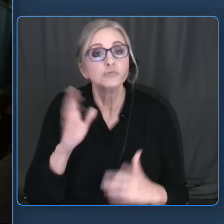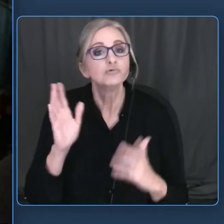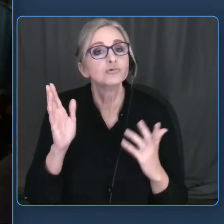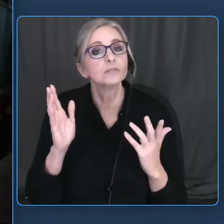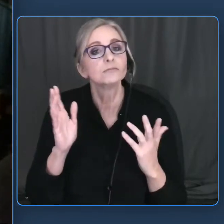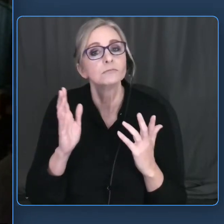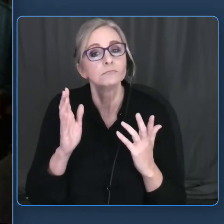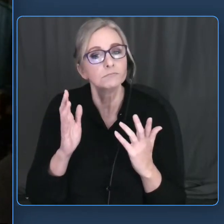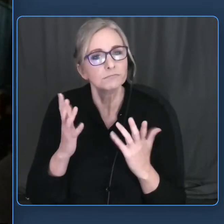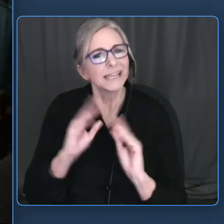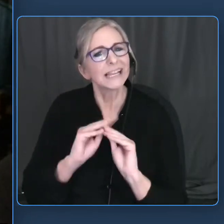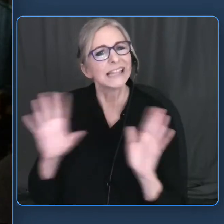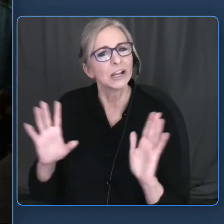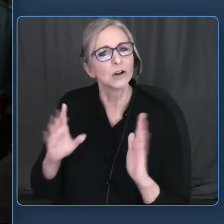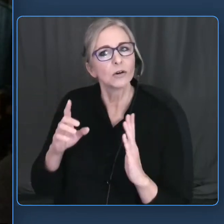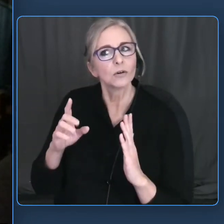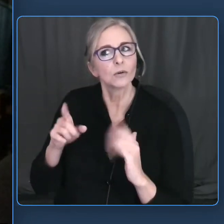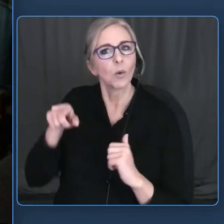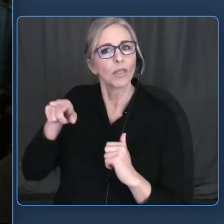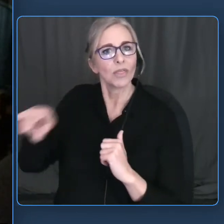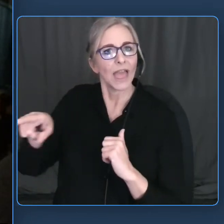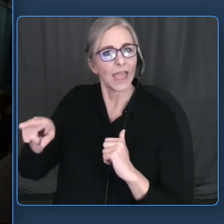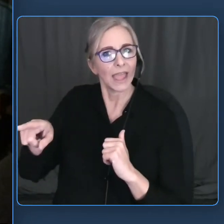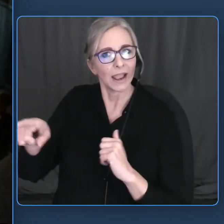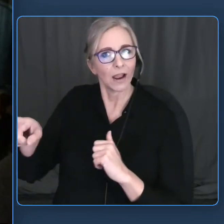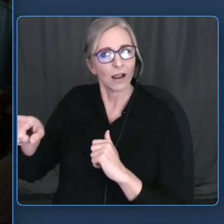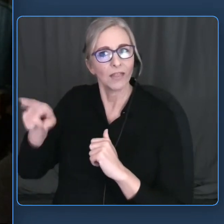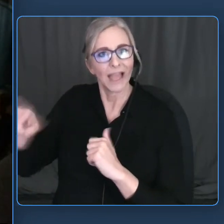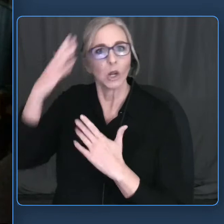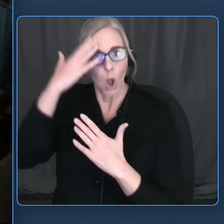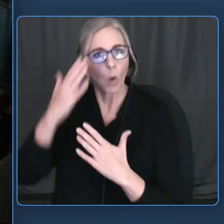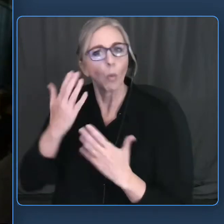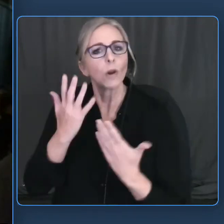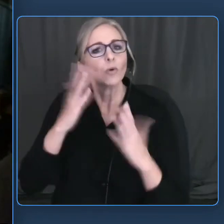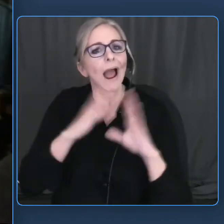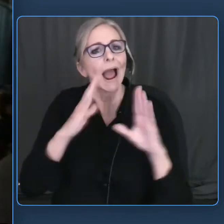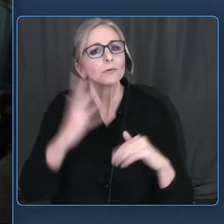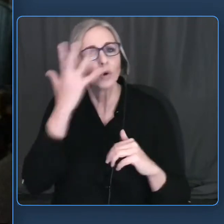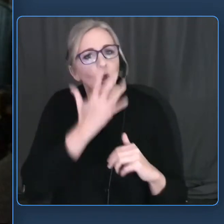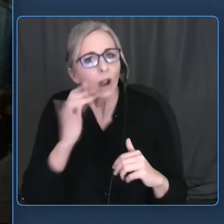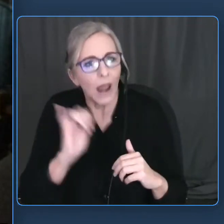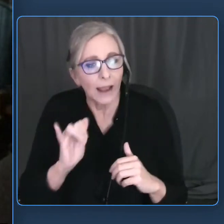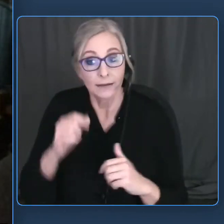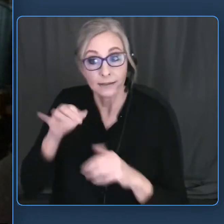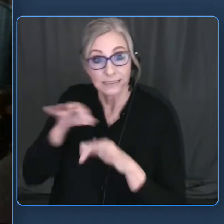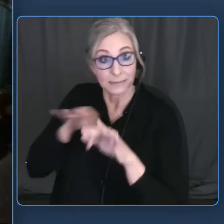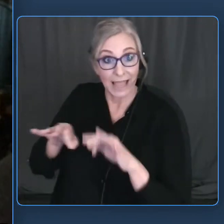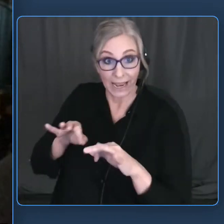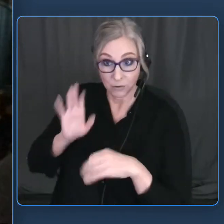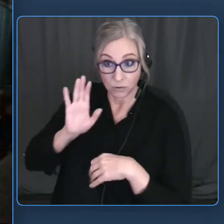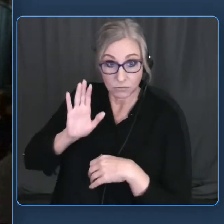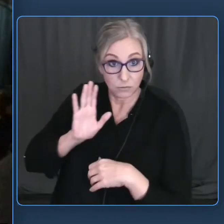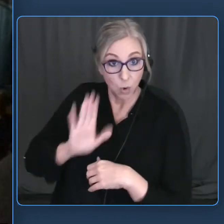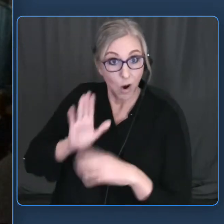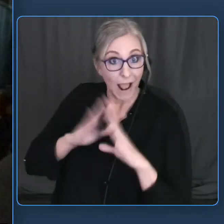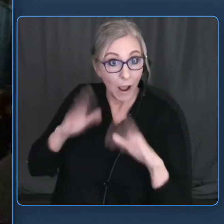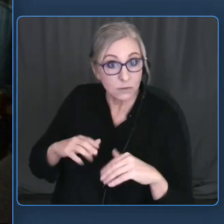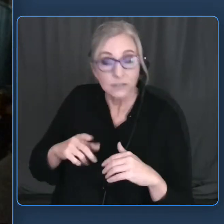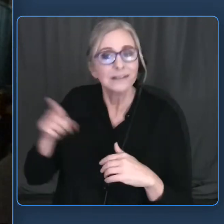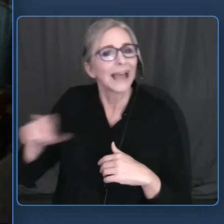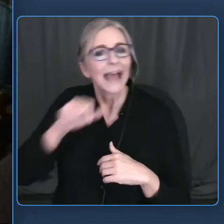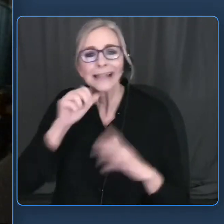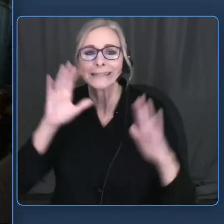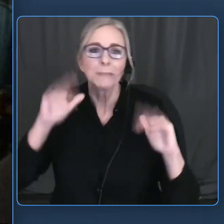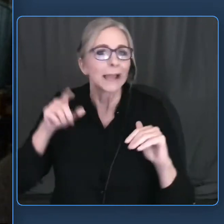Just be clear about what they're getting ready to come into. Let them know what your situation is in their home. They're not expecting you to